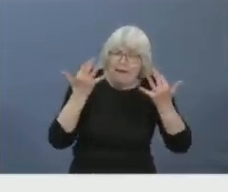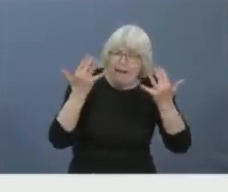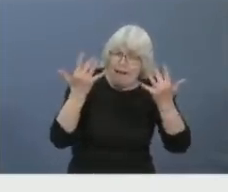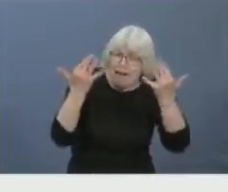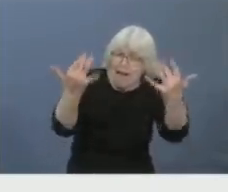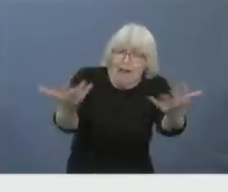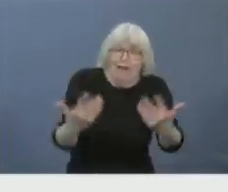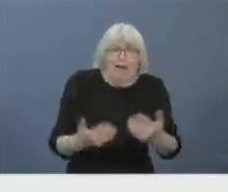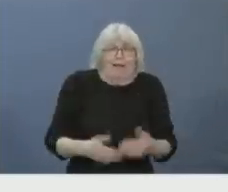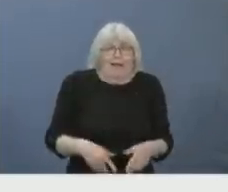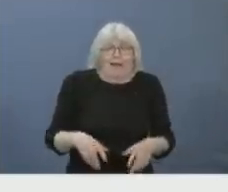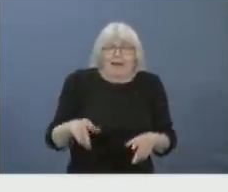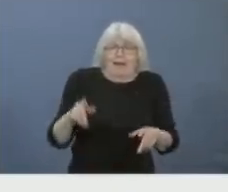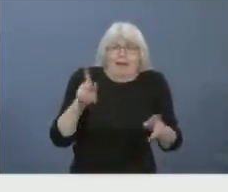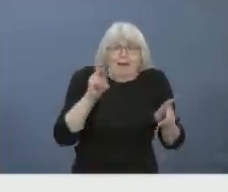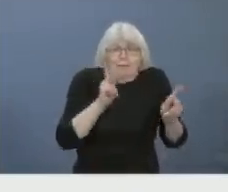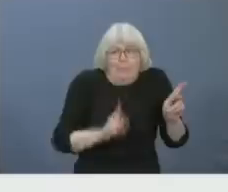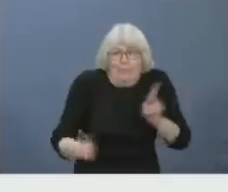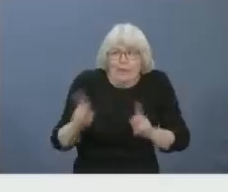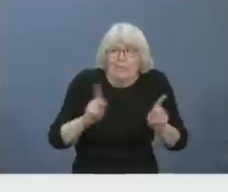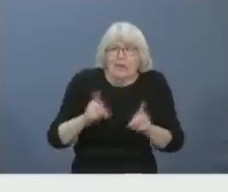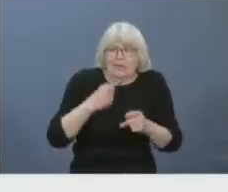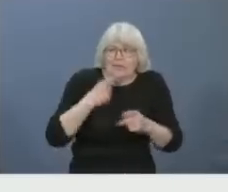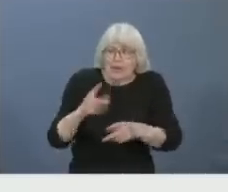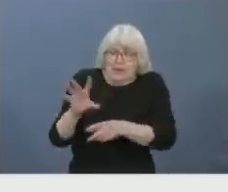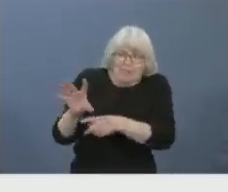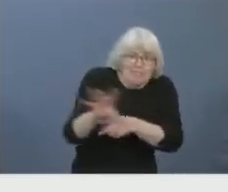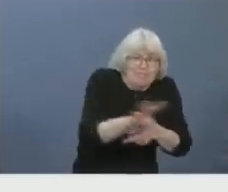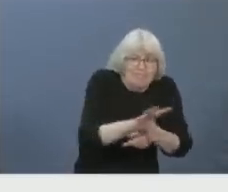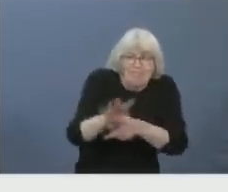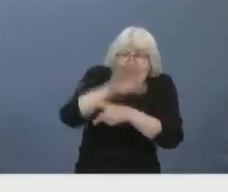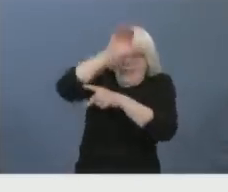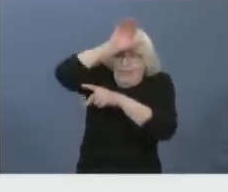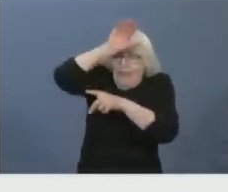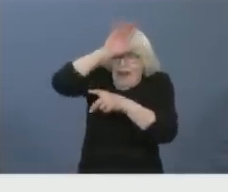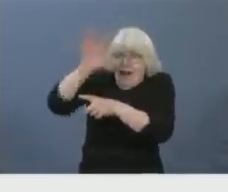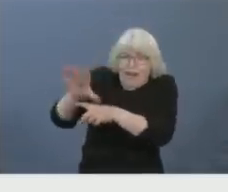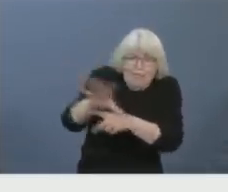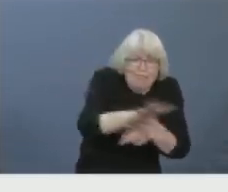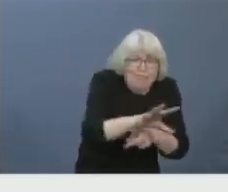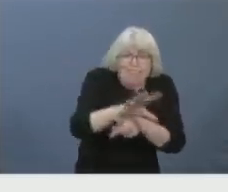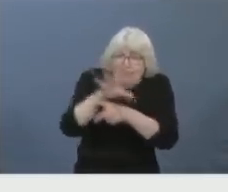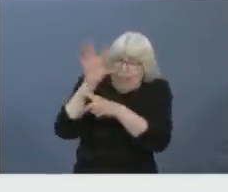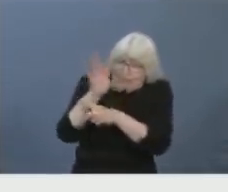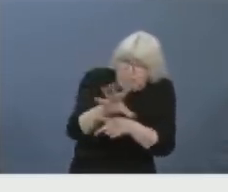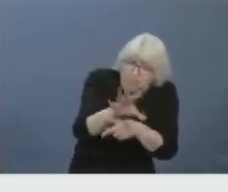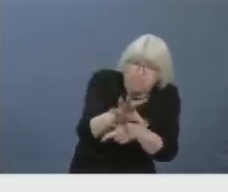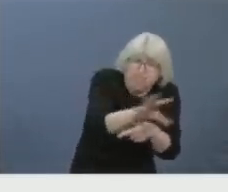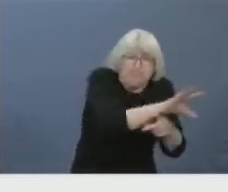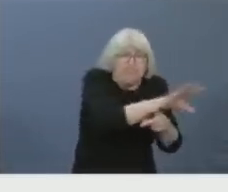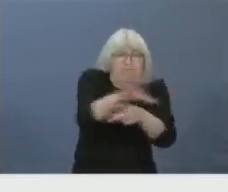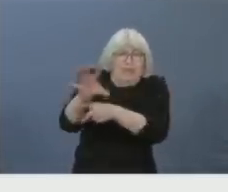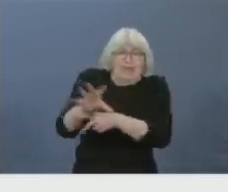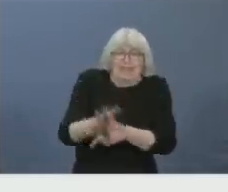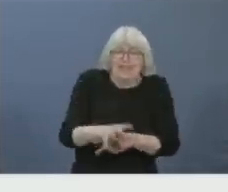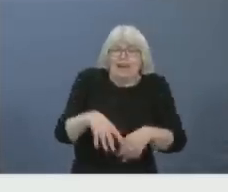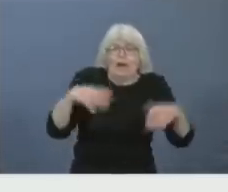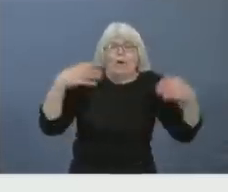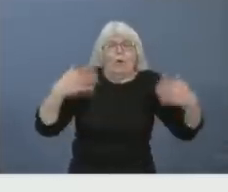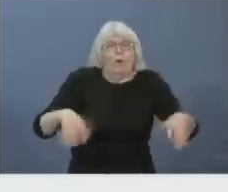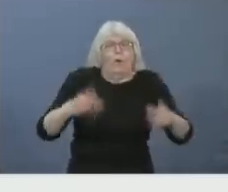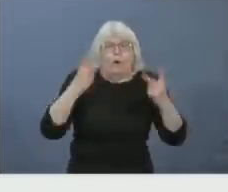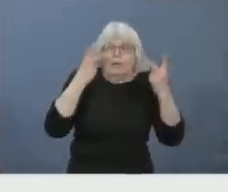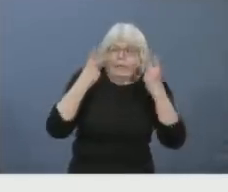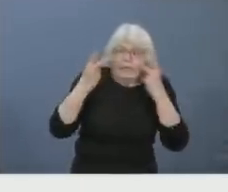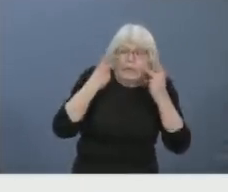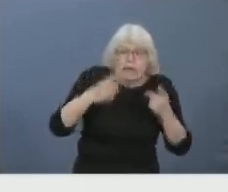the ground, the firefighters, they're working incredibly hard. Also visited a warming center here as well, and seeing the community bound together.